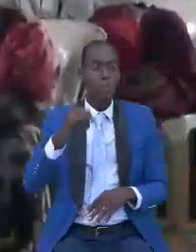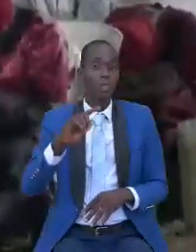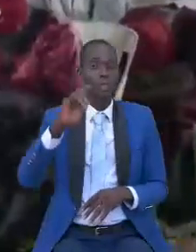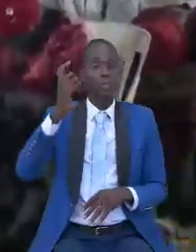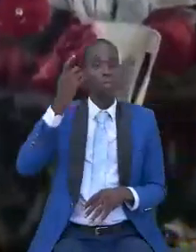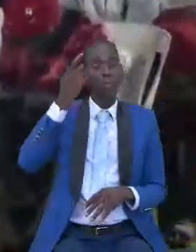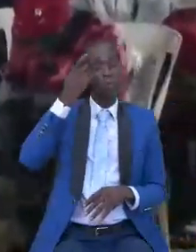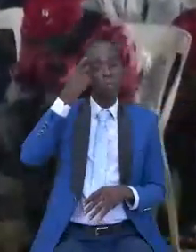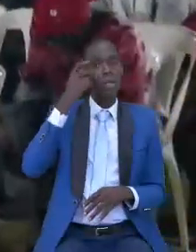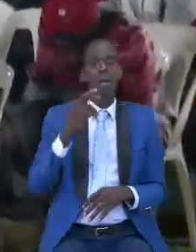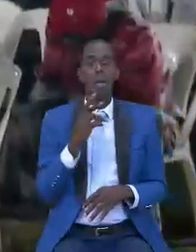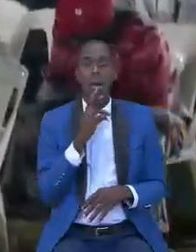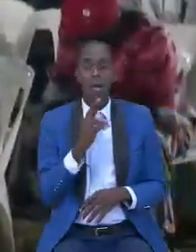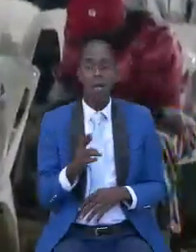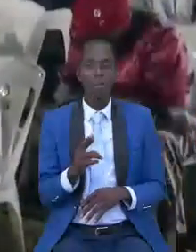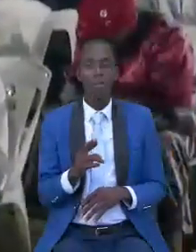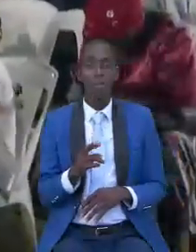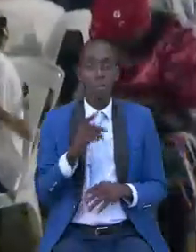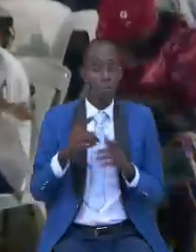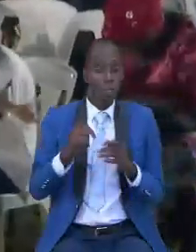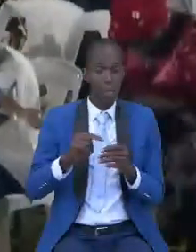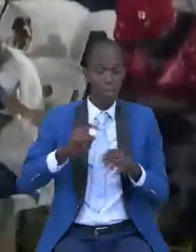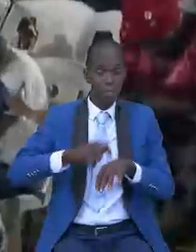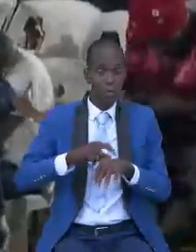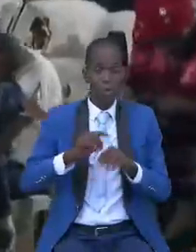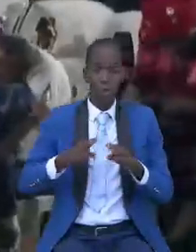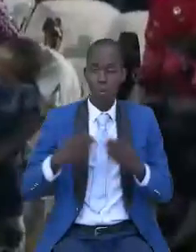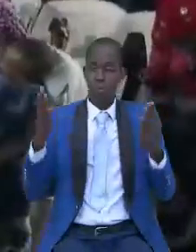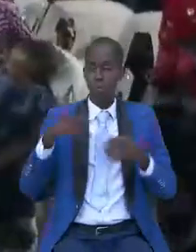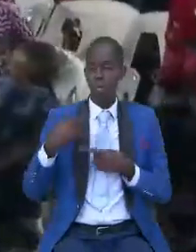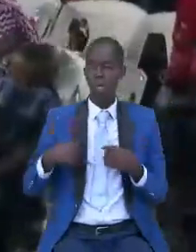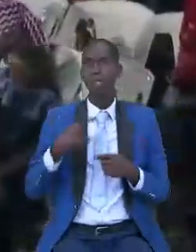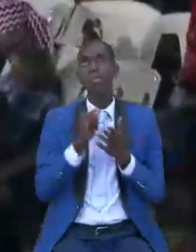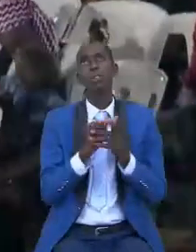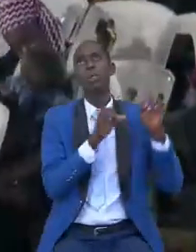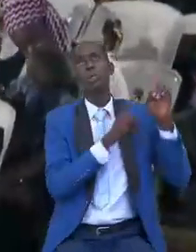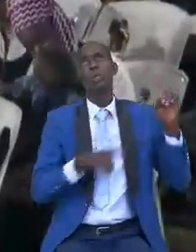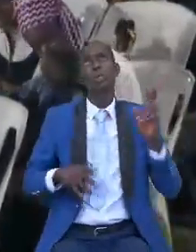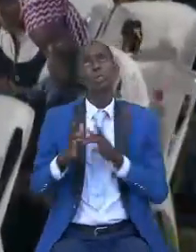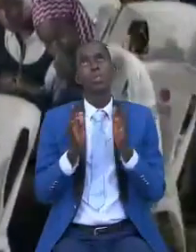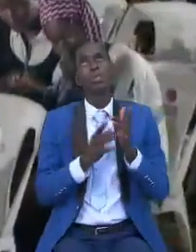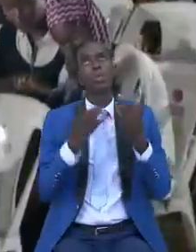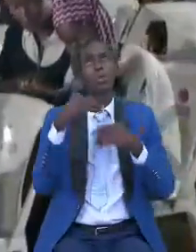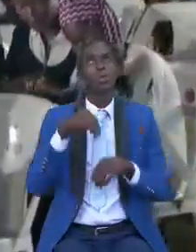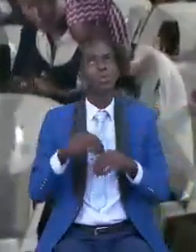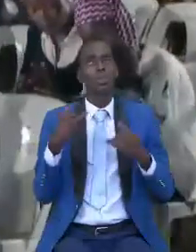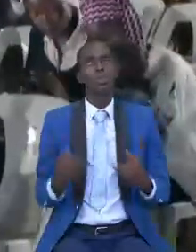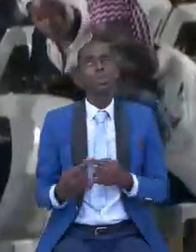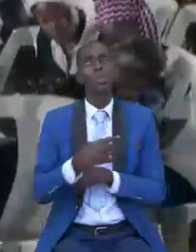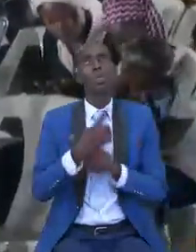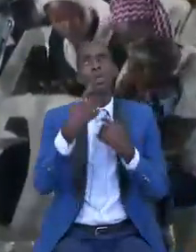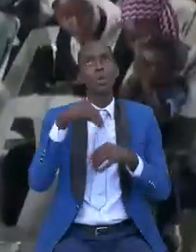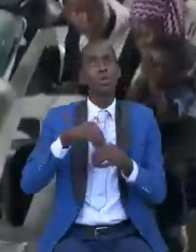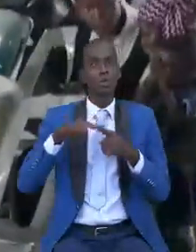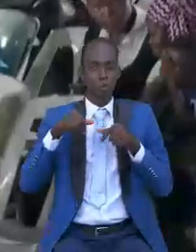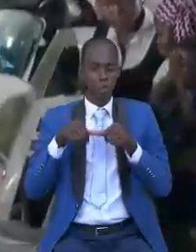my heart and I say, Lord Jesus, come in today, come in to stay,